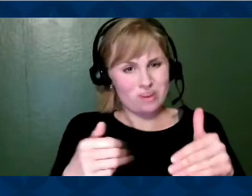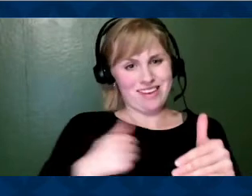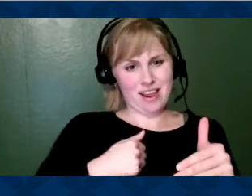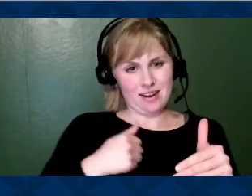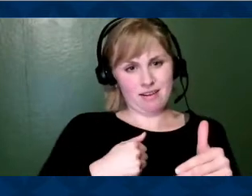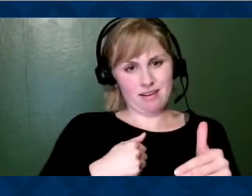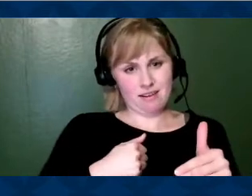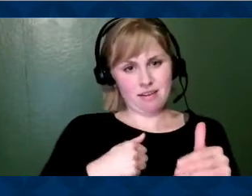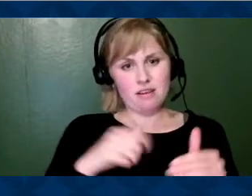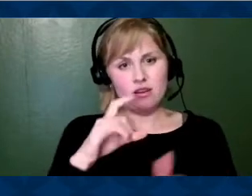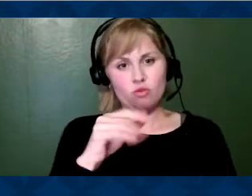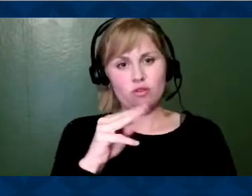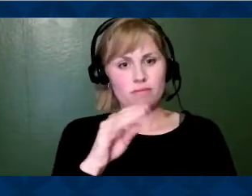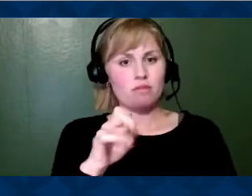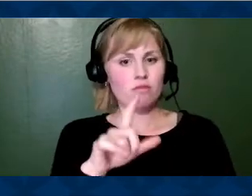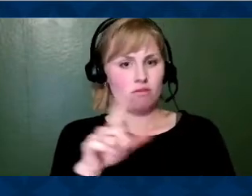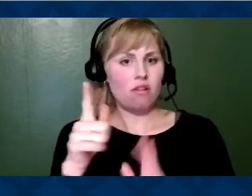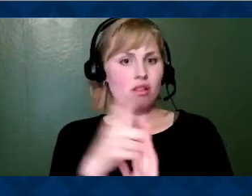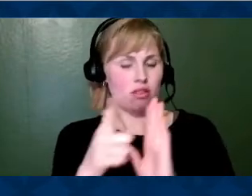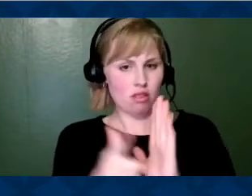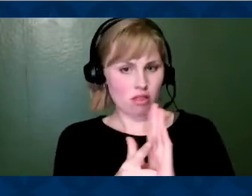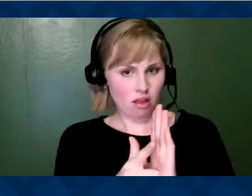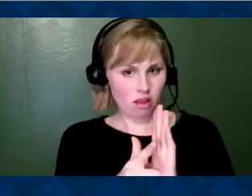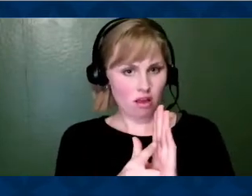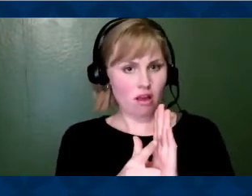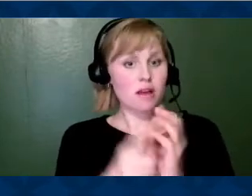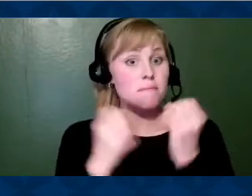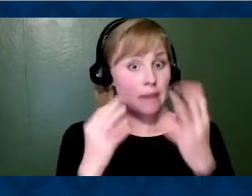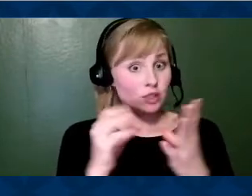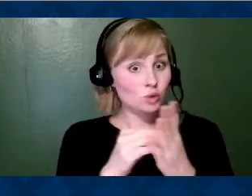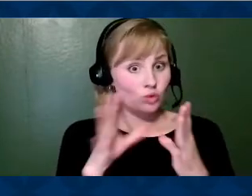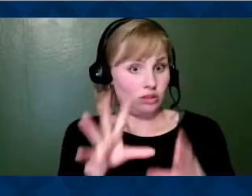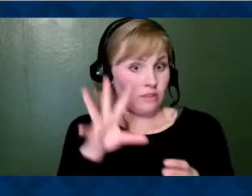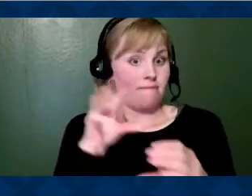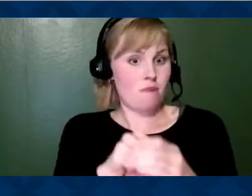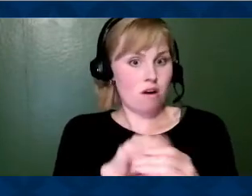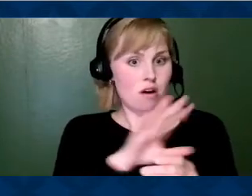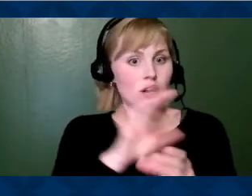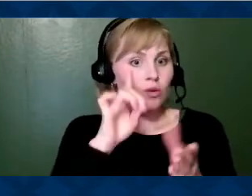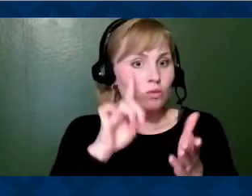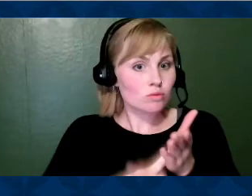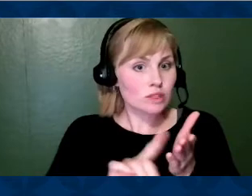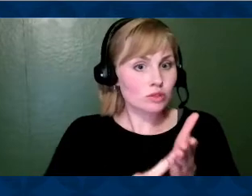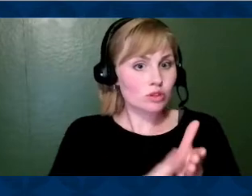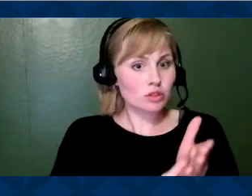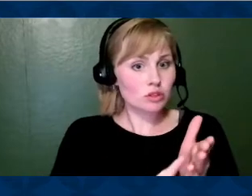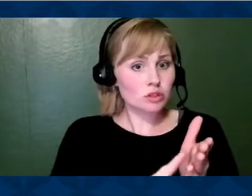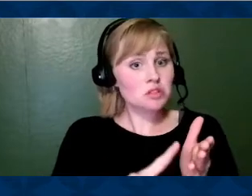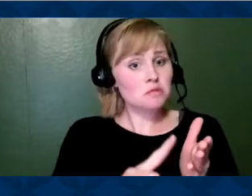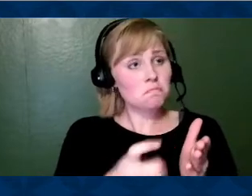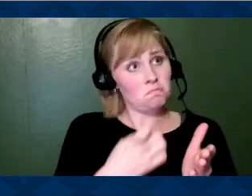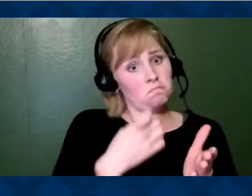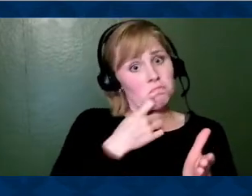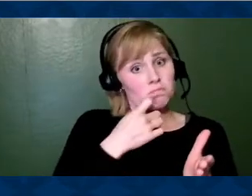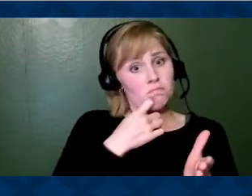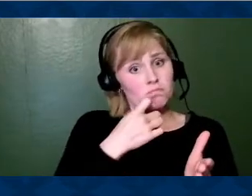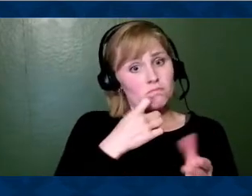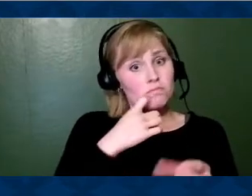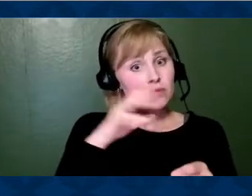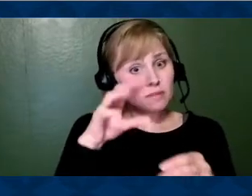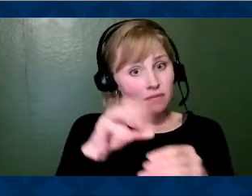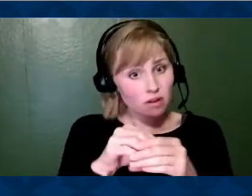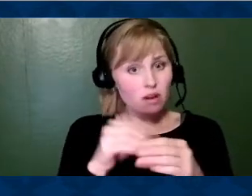big project with many research students looking at the new, fairly new, is passed under the